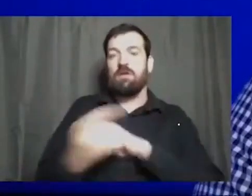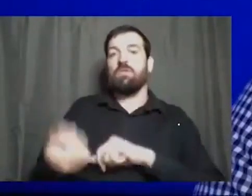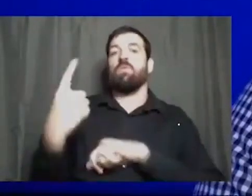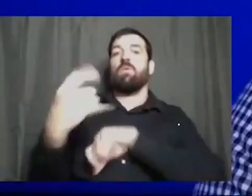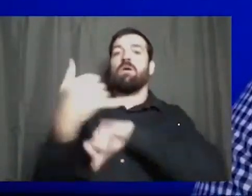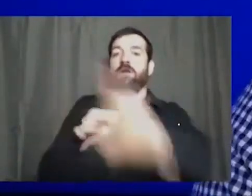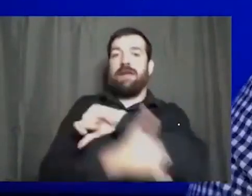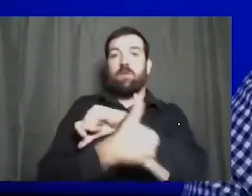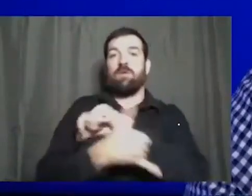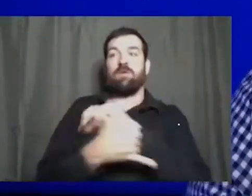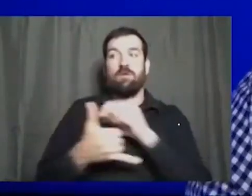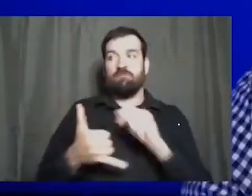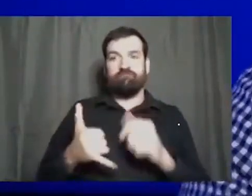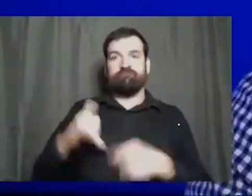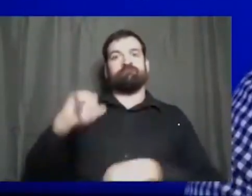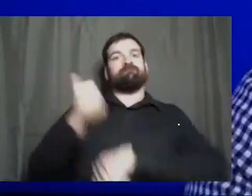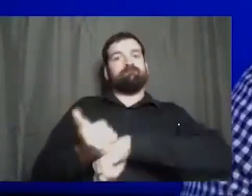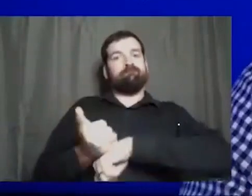stand on this and kind of